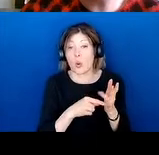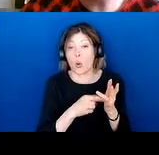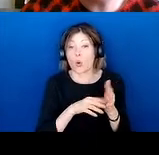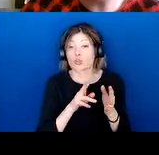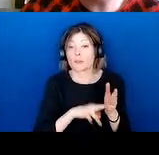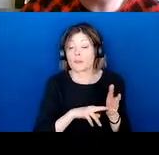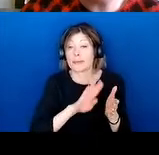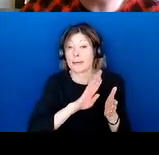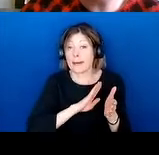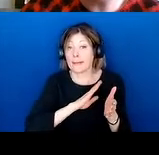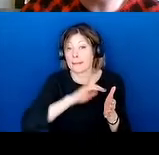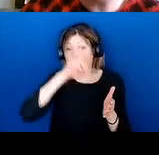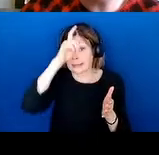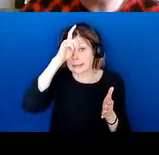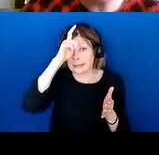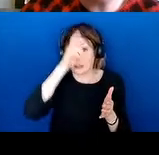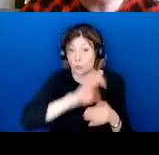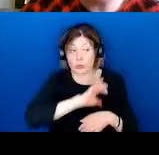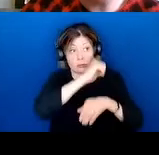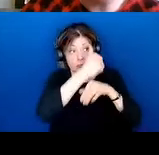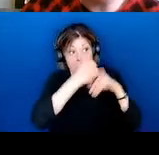in 1683.